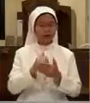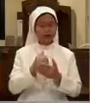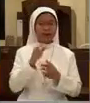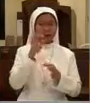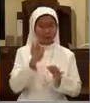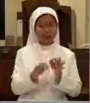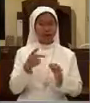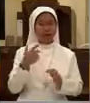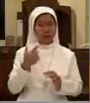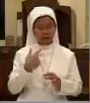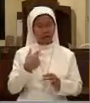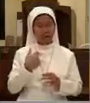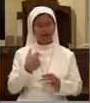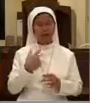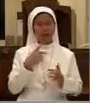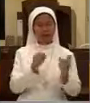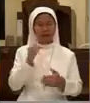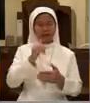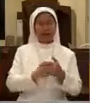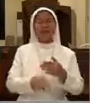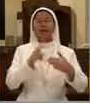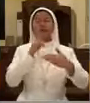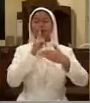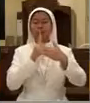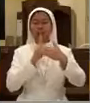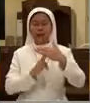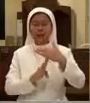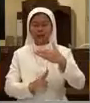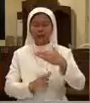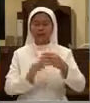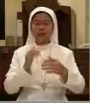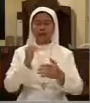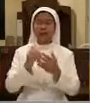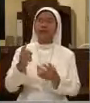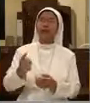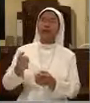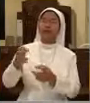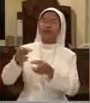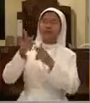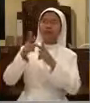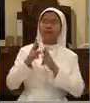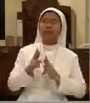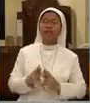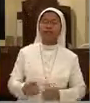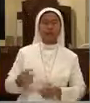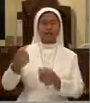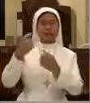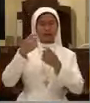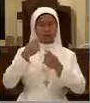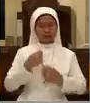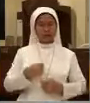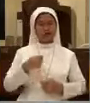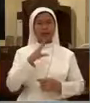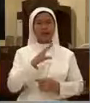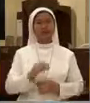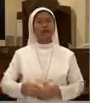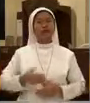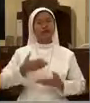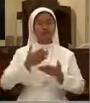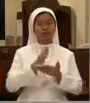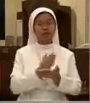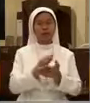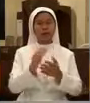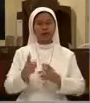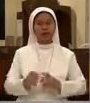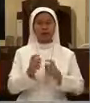the humility to receive the gift. And the gift is not something. The gift